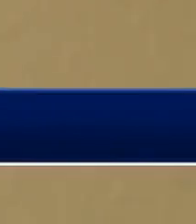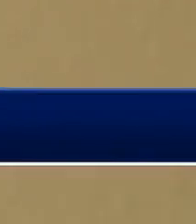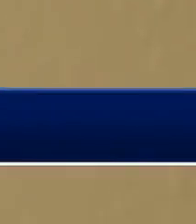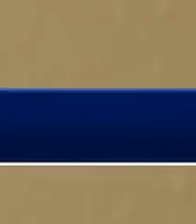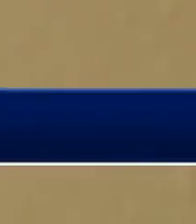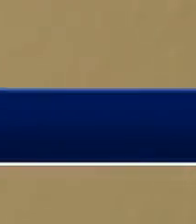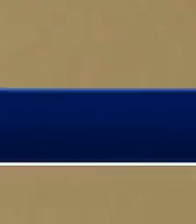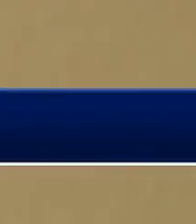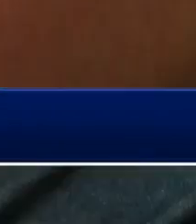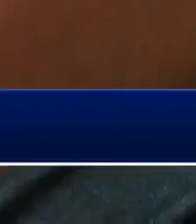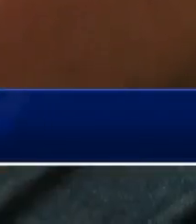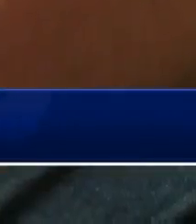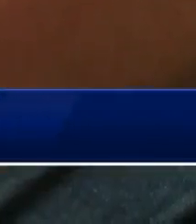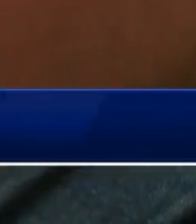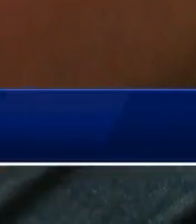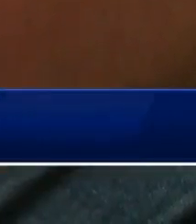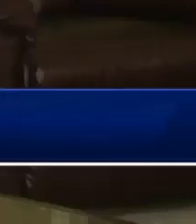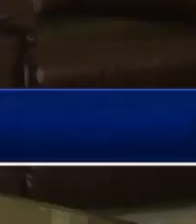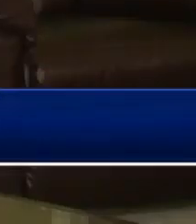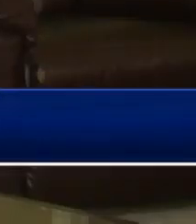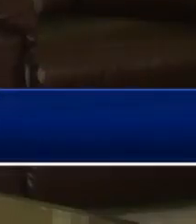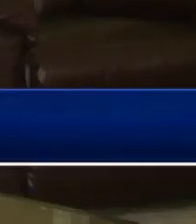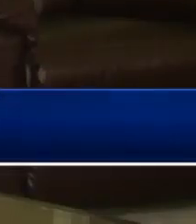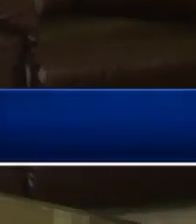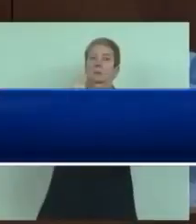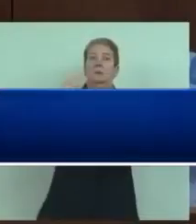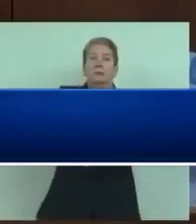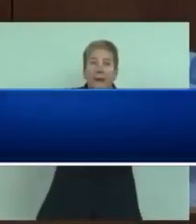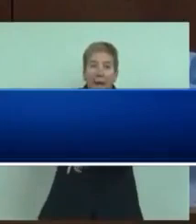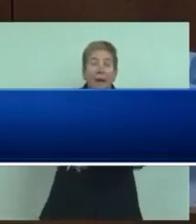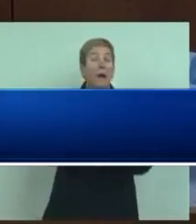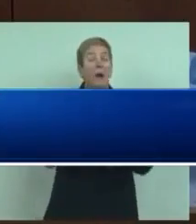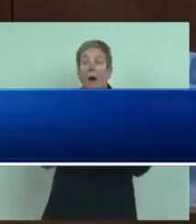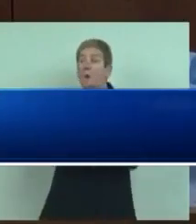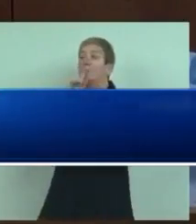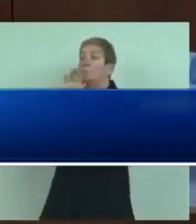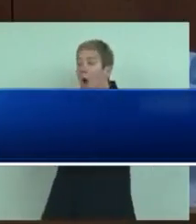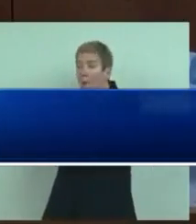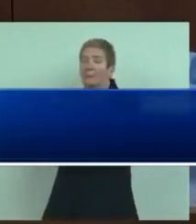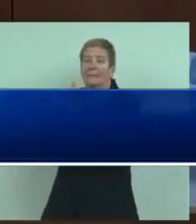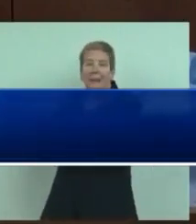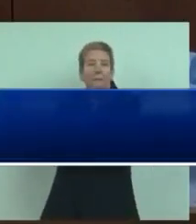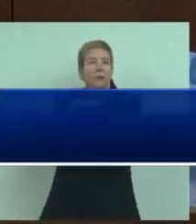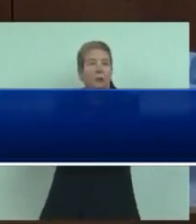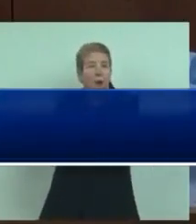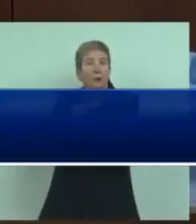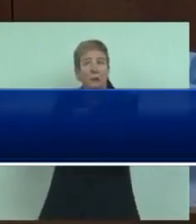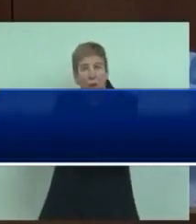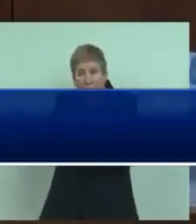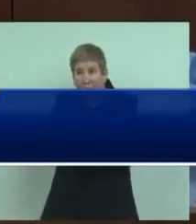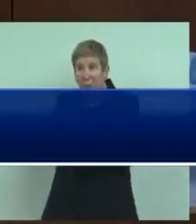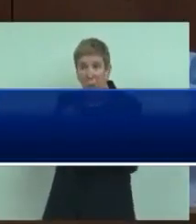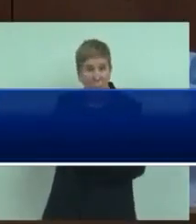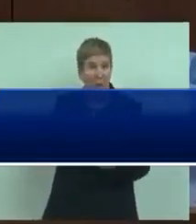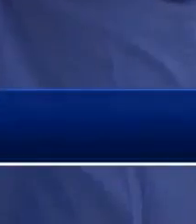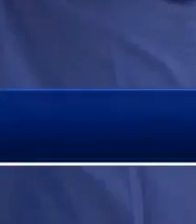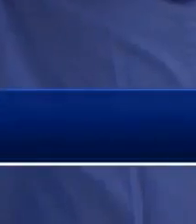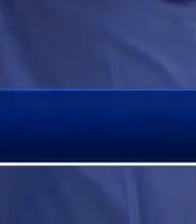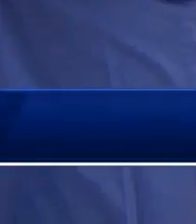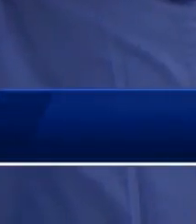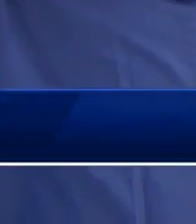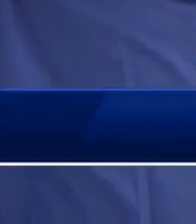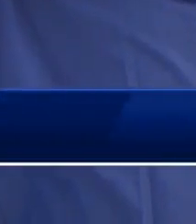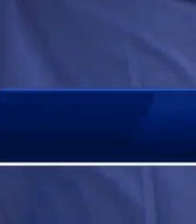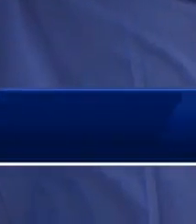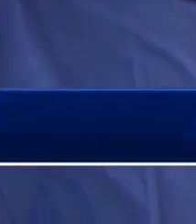just aren't enough for everybody. Can I promise every healthcare worker and every New Mexican that we're going to have enough of these? I can't. The